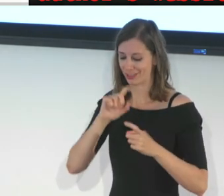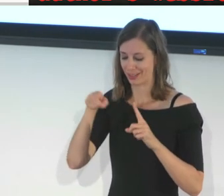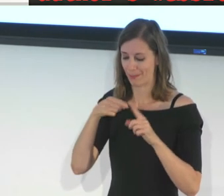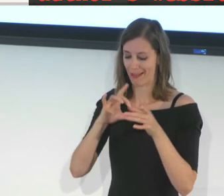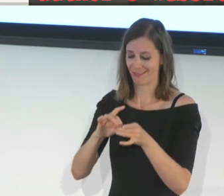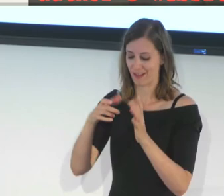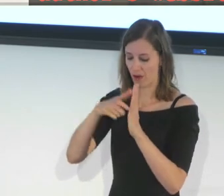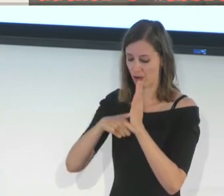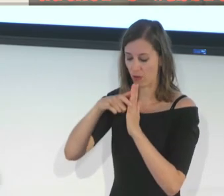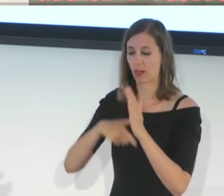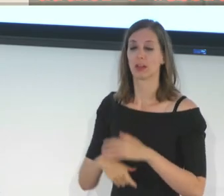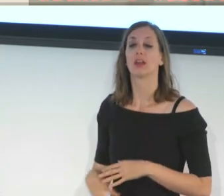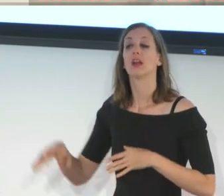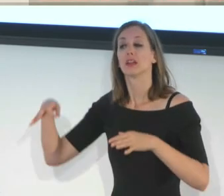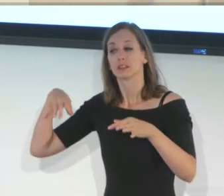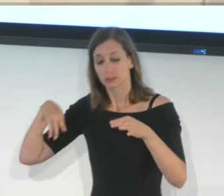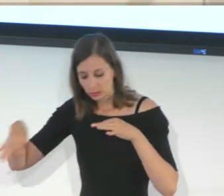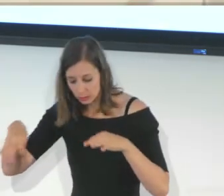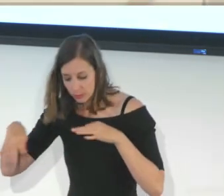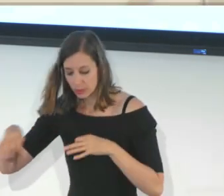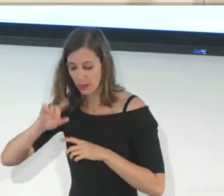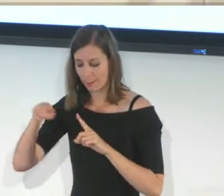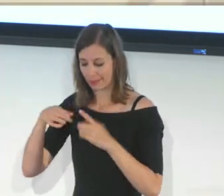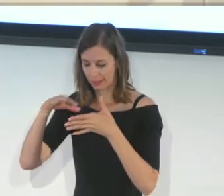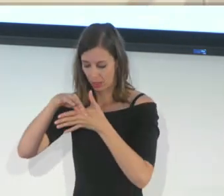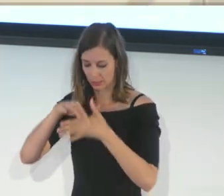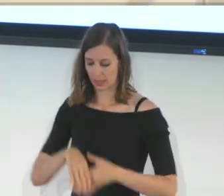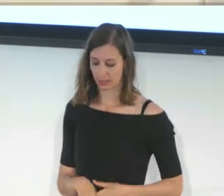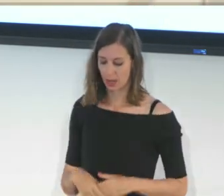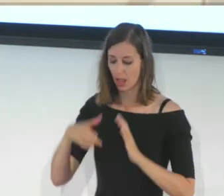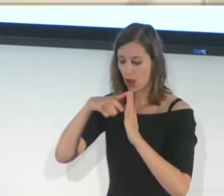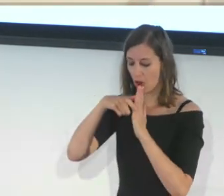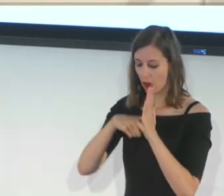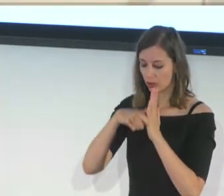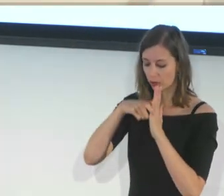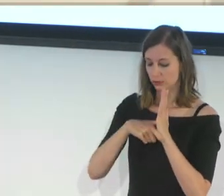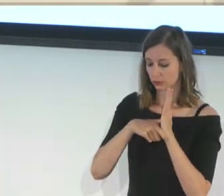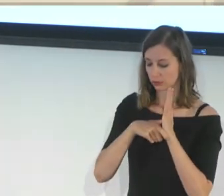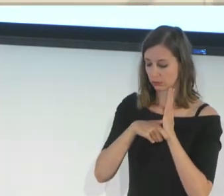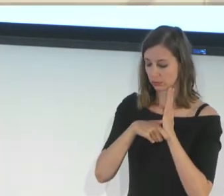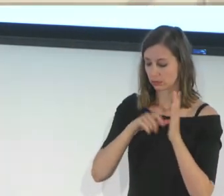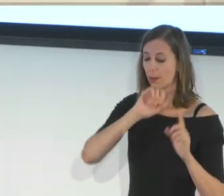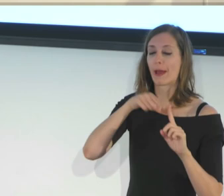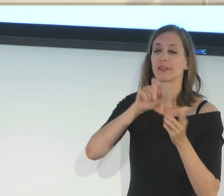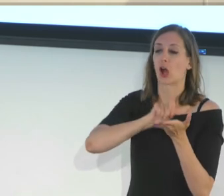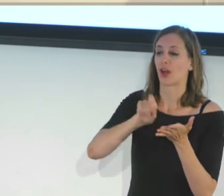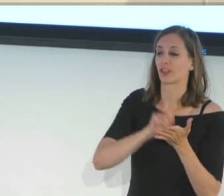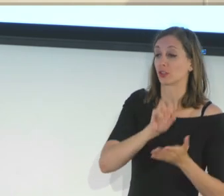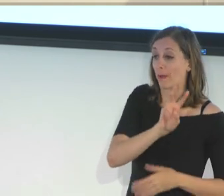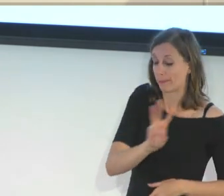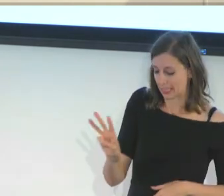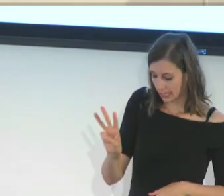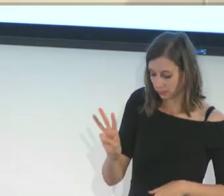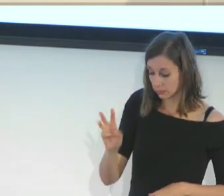the content, the article author's website or LinkedIn profile, for me.